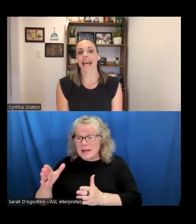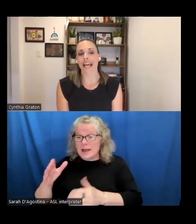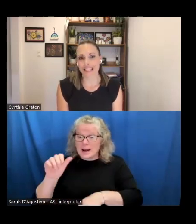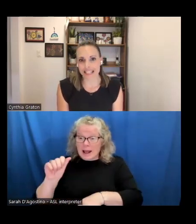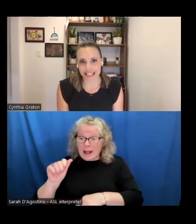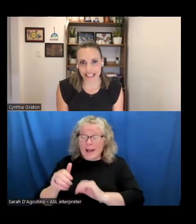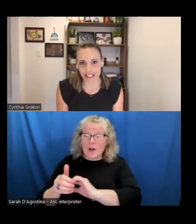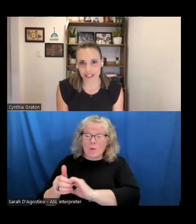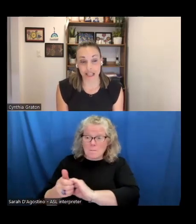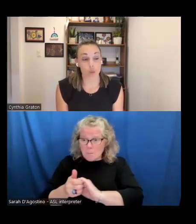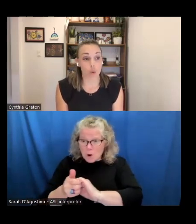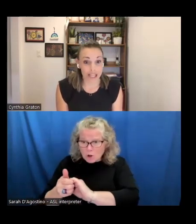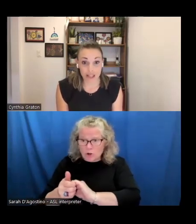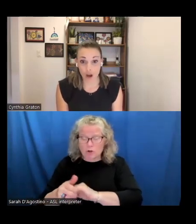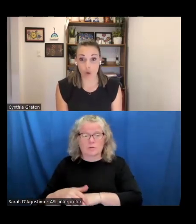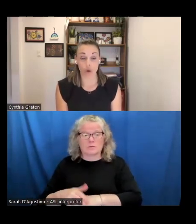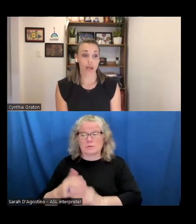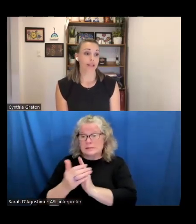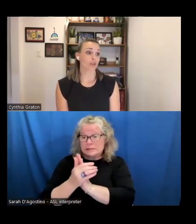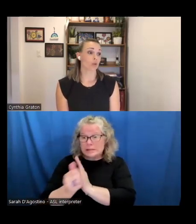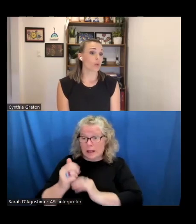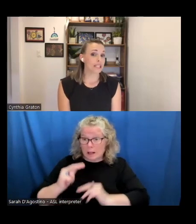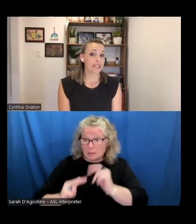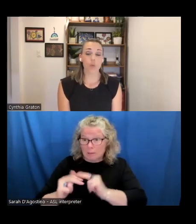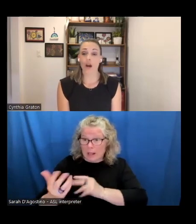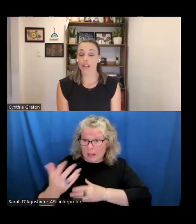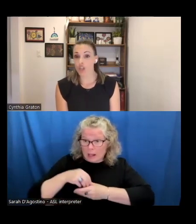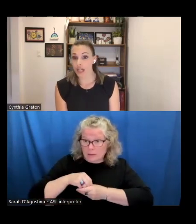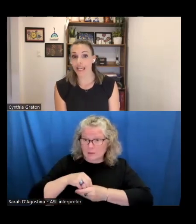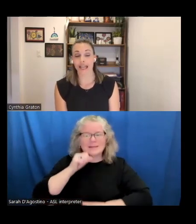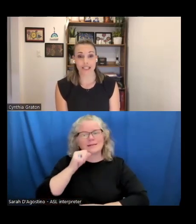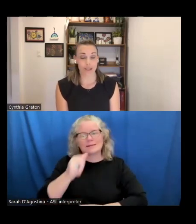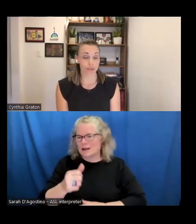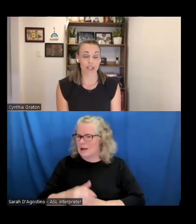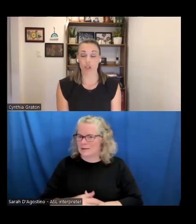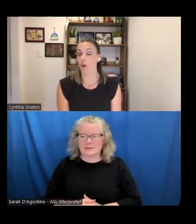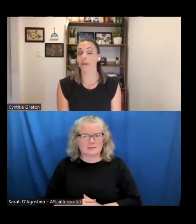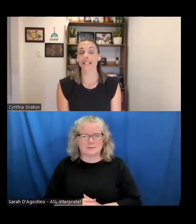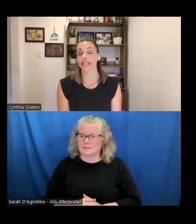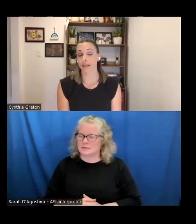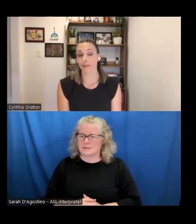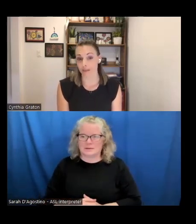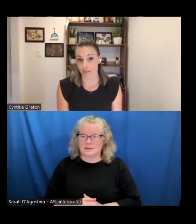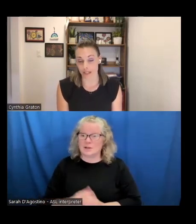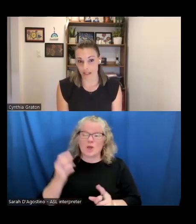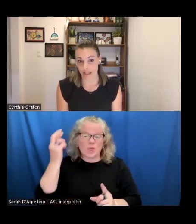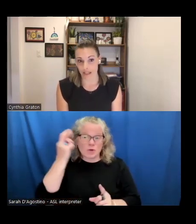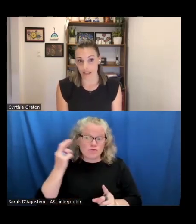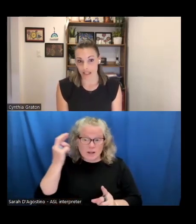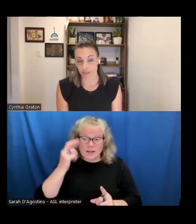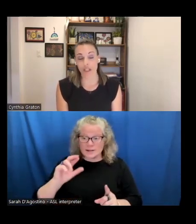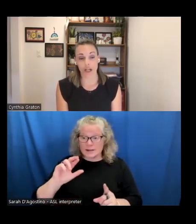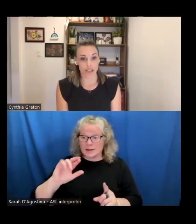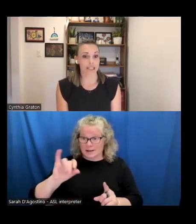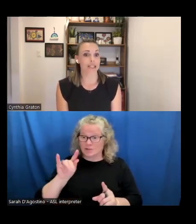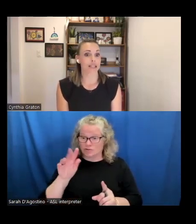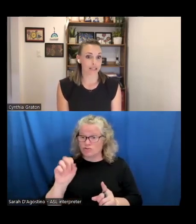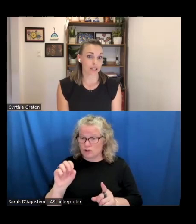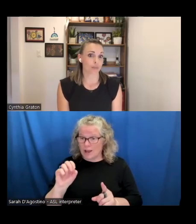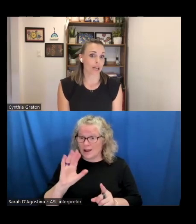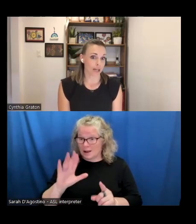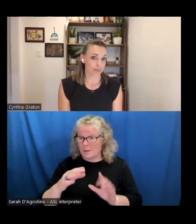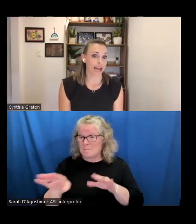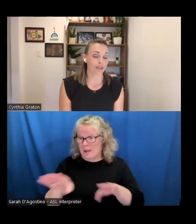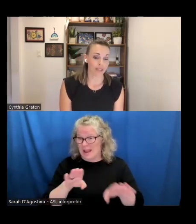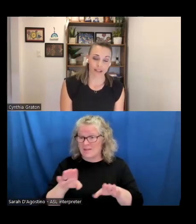doesn't enhance the skills. And we know that the reason why Jake exhibits so many symptoms is because he